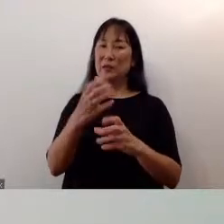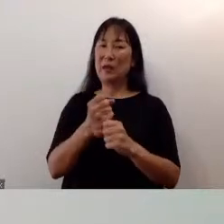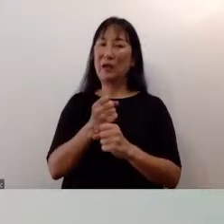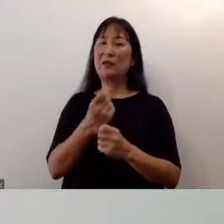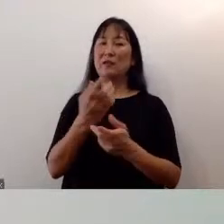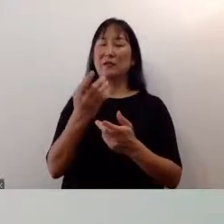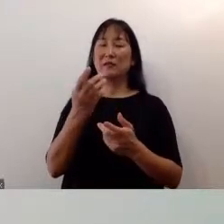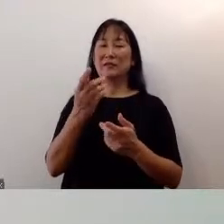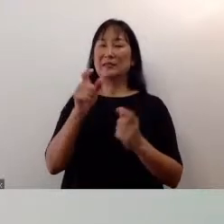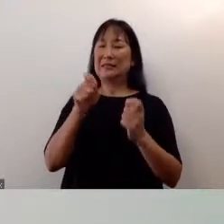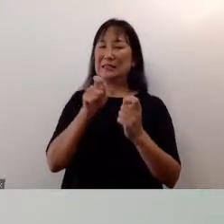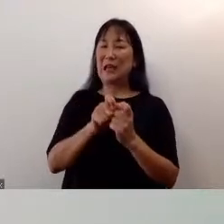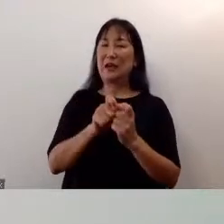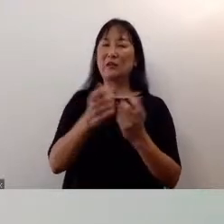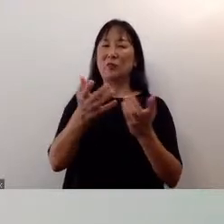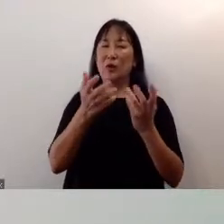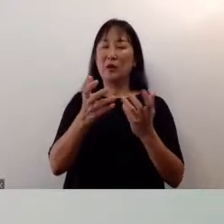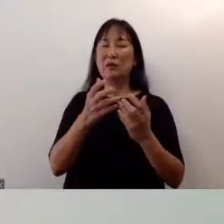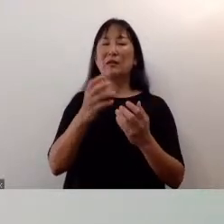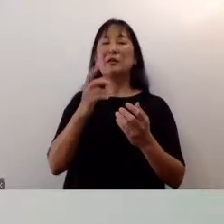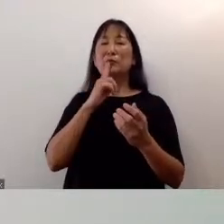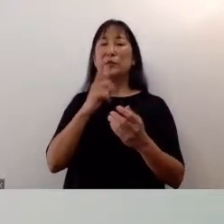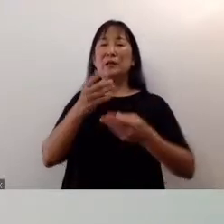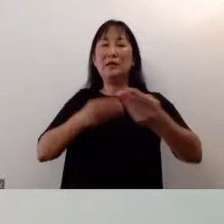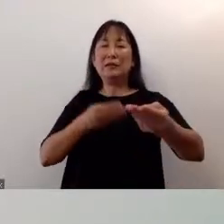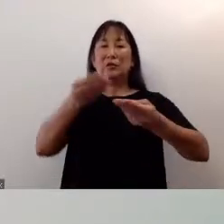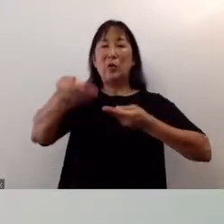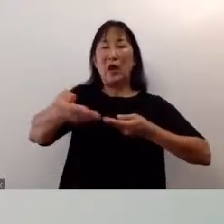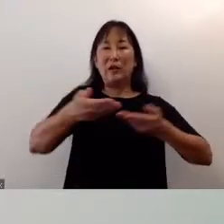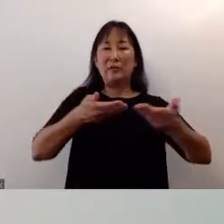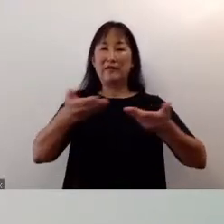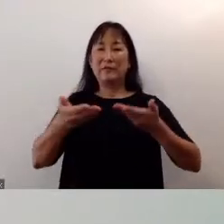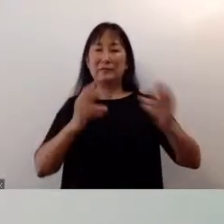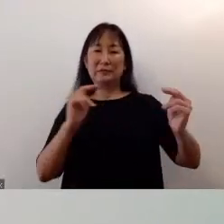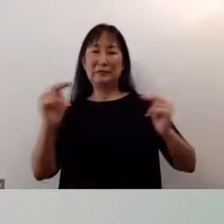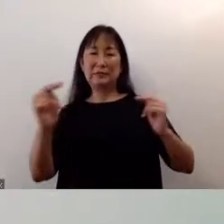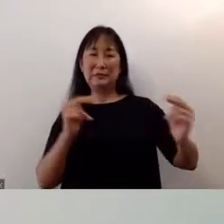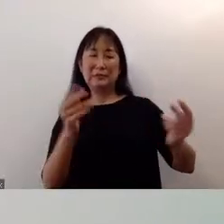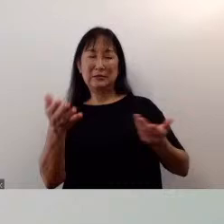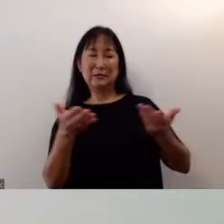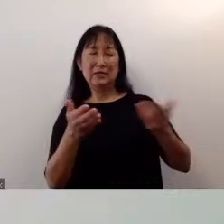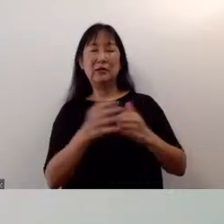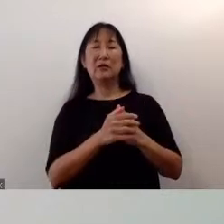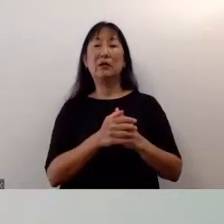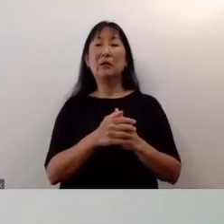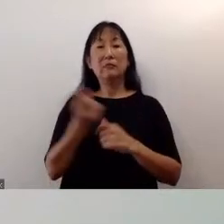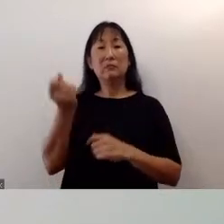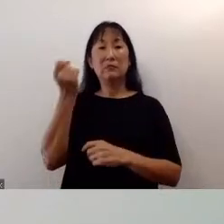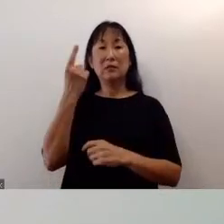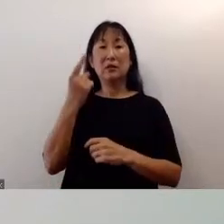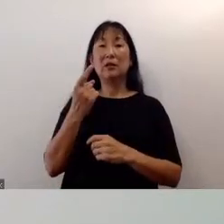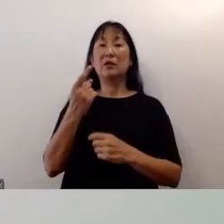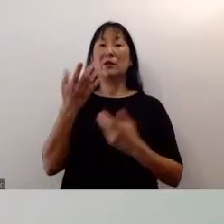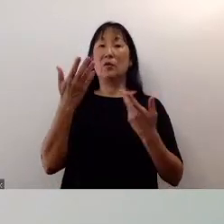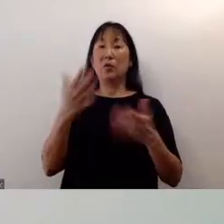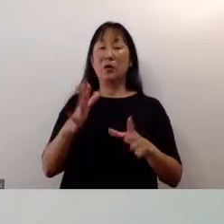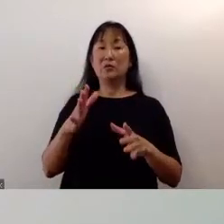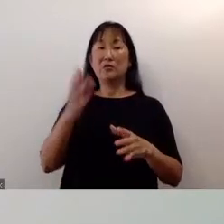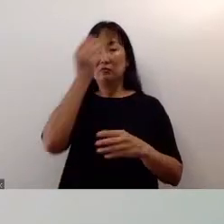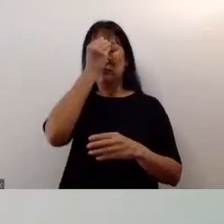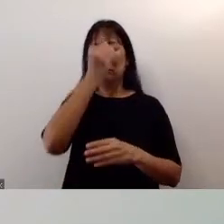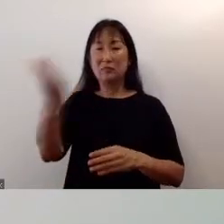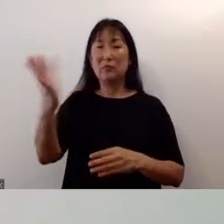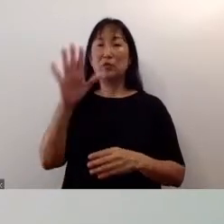ask. It's an interactive process to do ADA. In addition, I want folks to understand that once you disclose a health